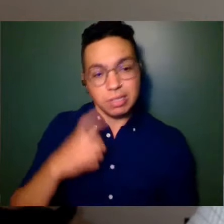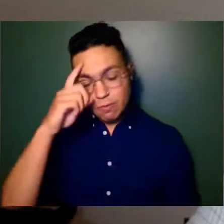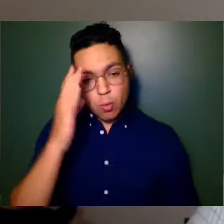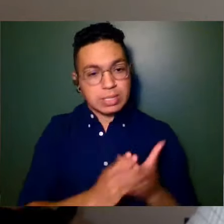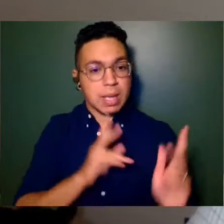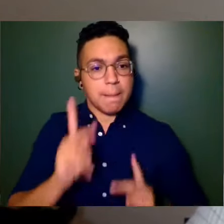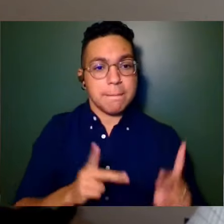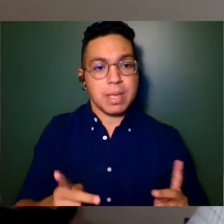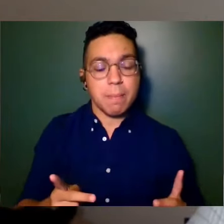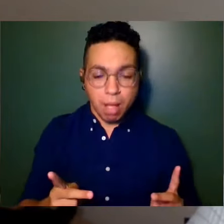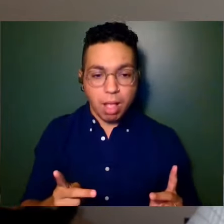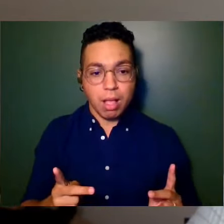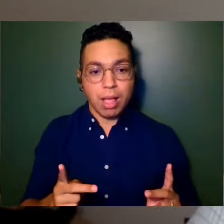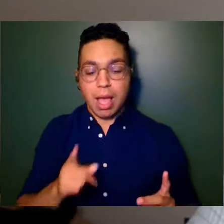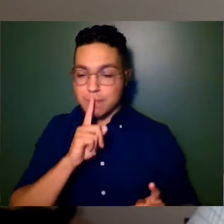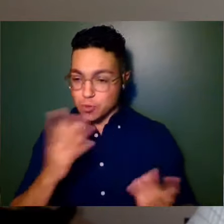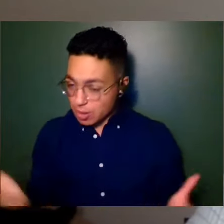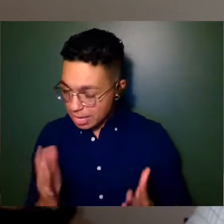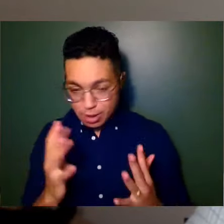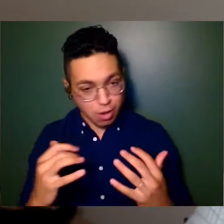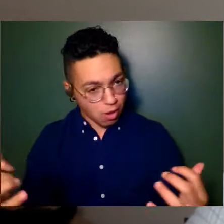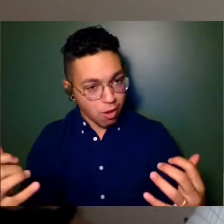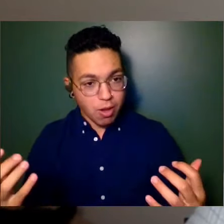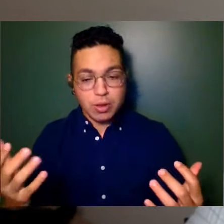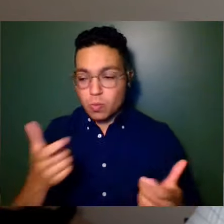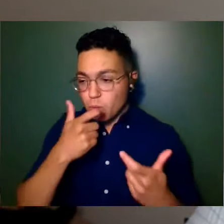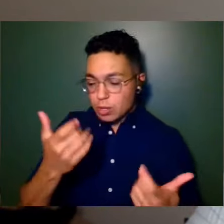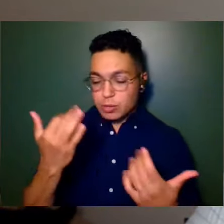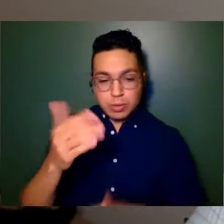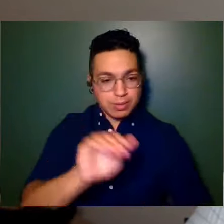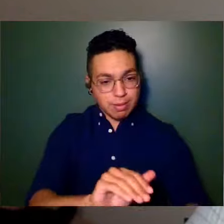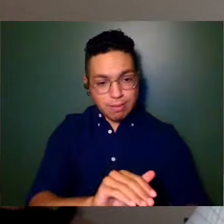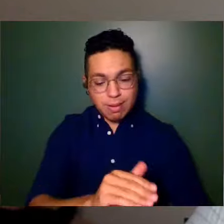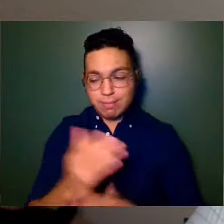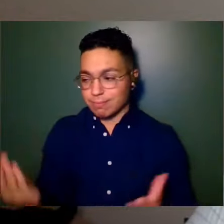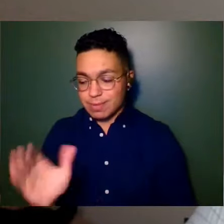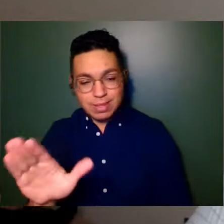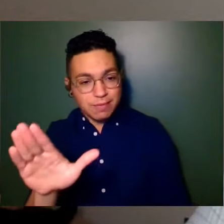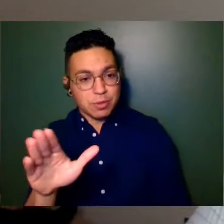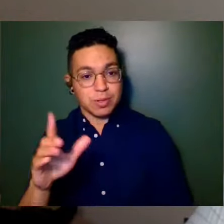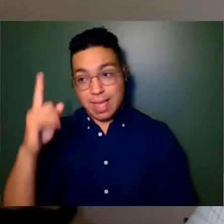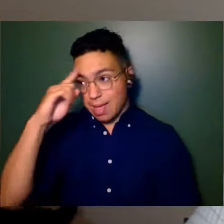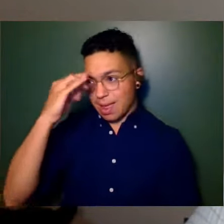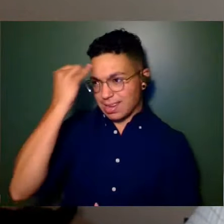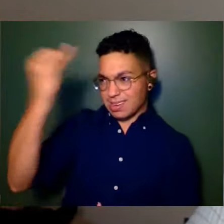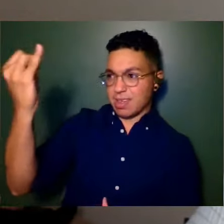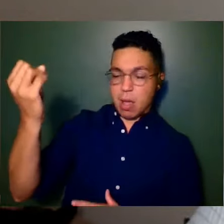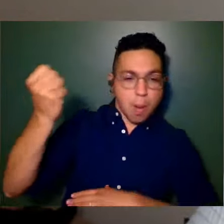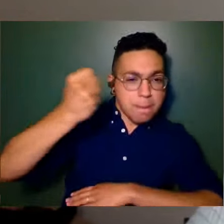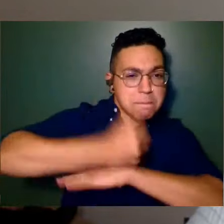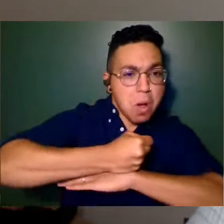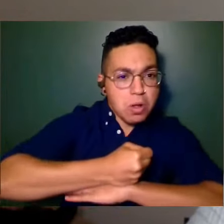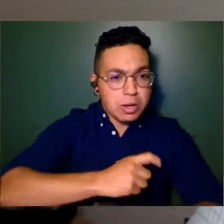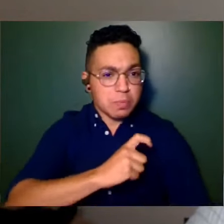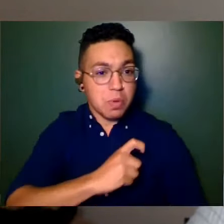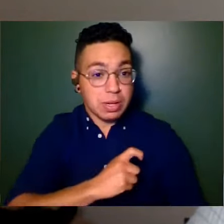sure among the audience tonight, this afternoon, the idea of abolishing police. Can both of you speak a little bit about that